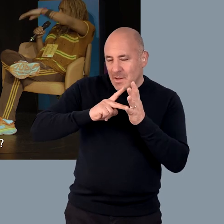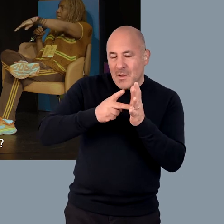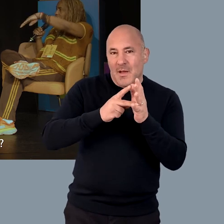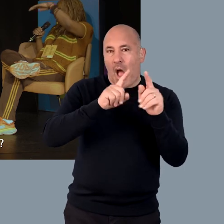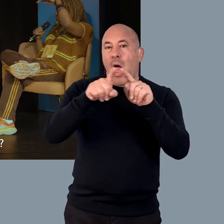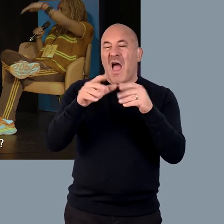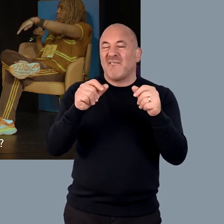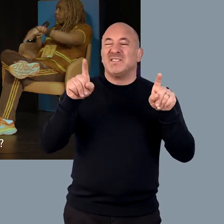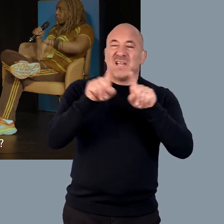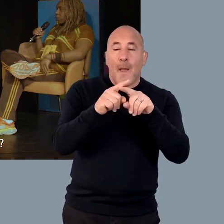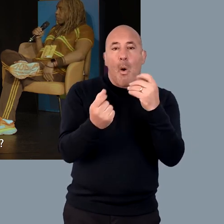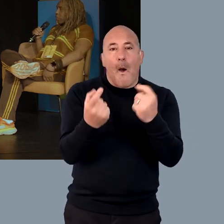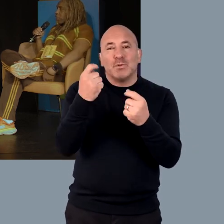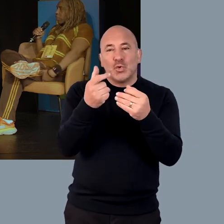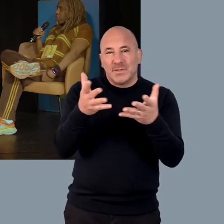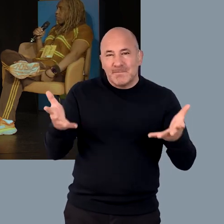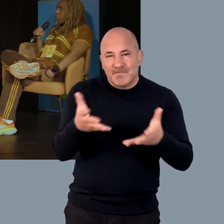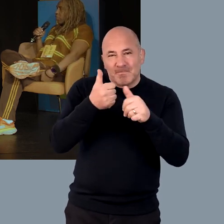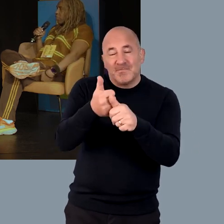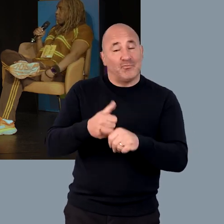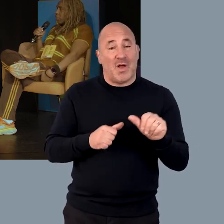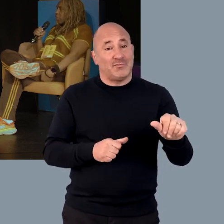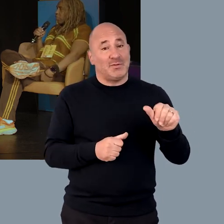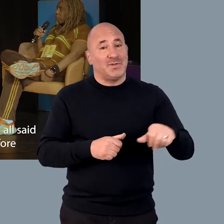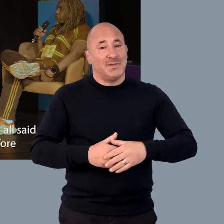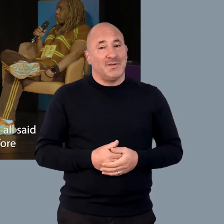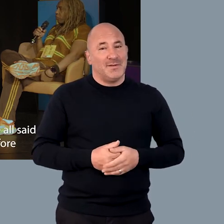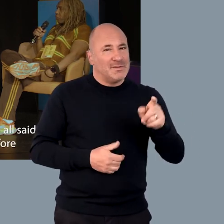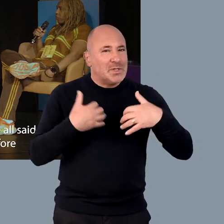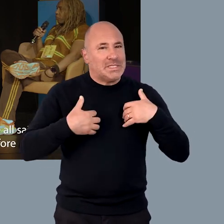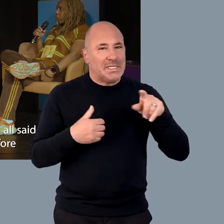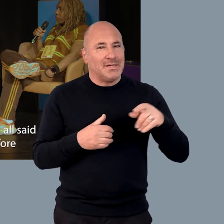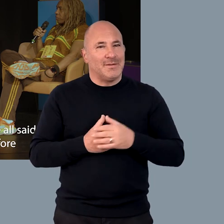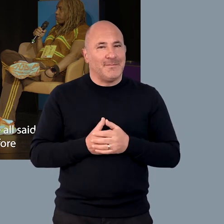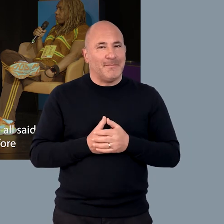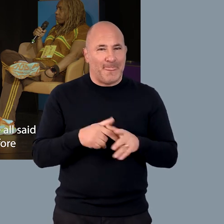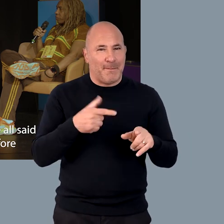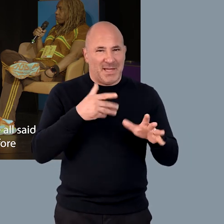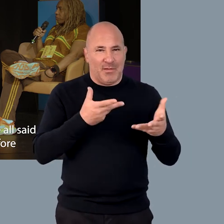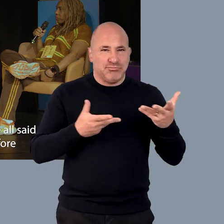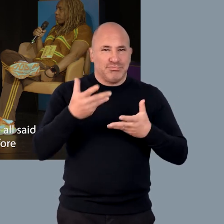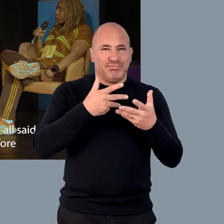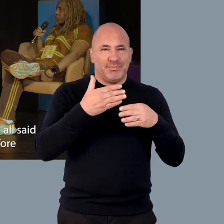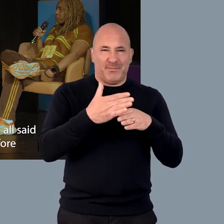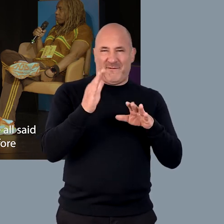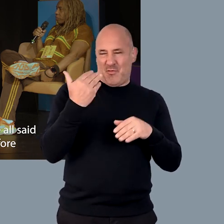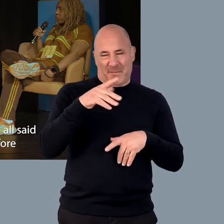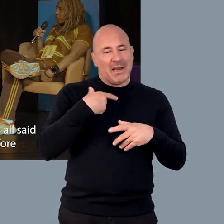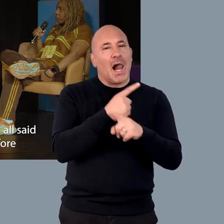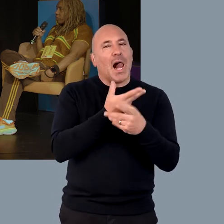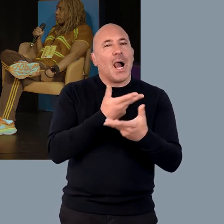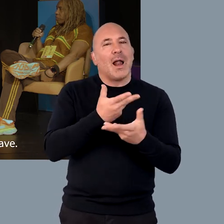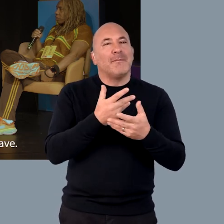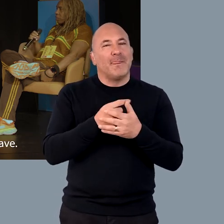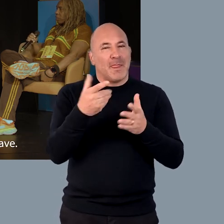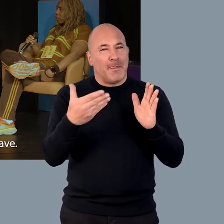sure that other people have those channels. Yes. Yeah Yeah, which is it's interesting something I think we all said kind of discussed when we had our chat